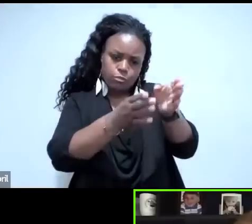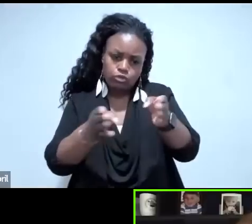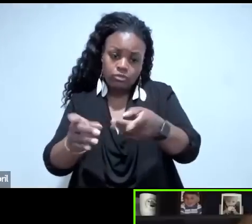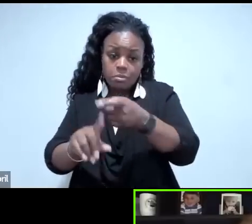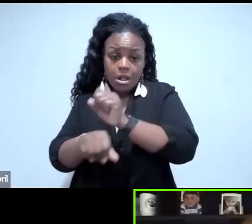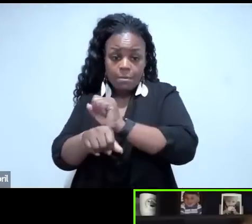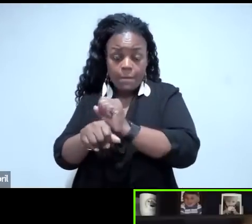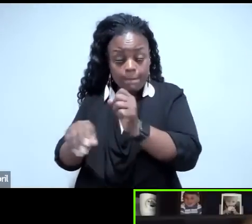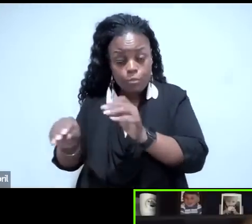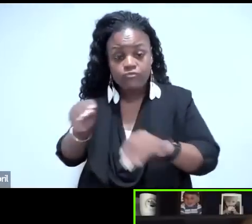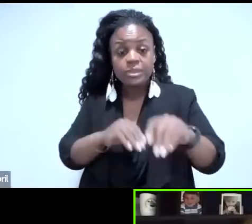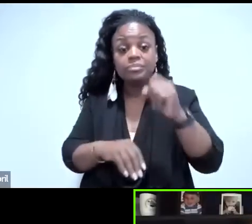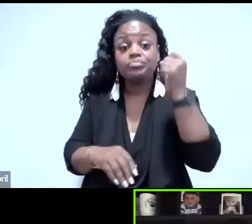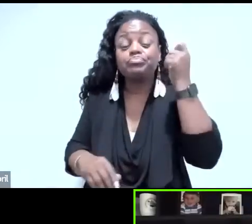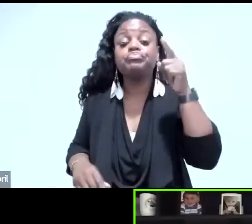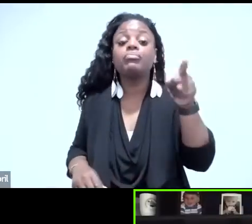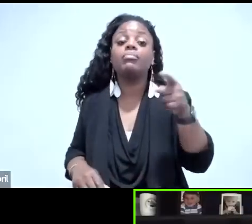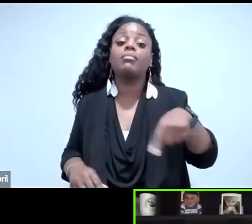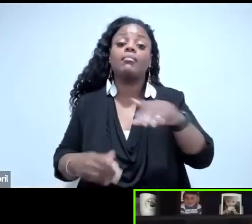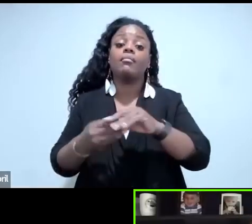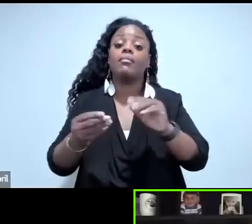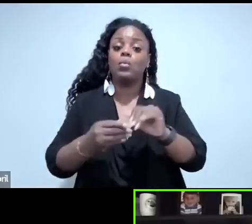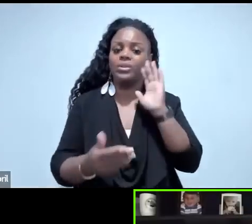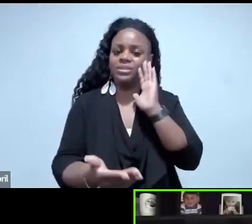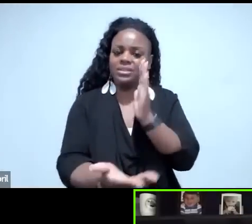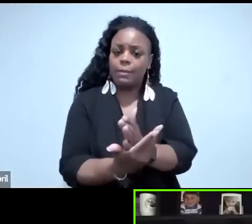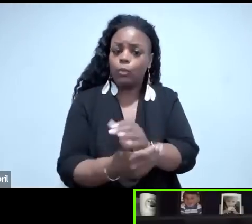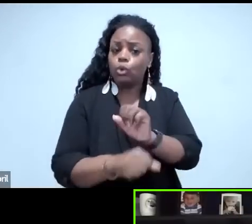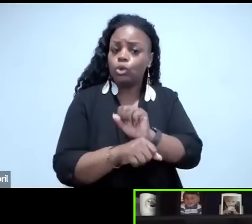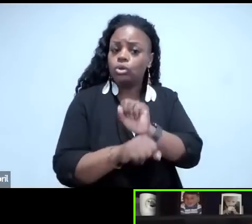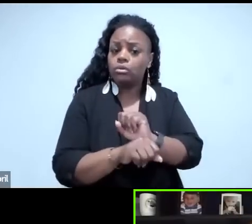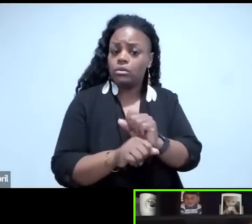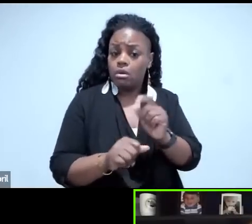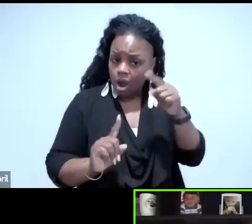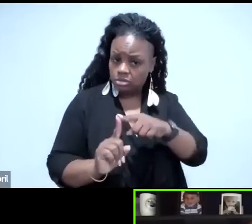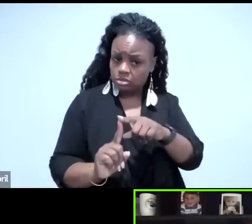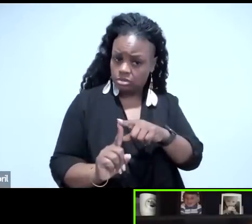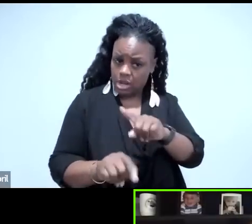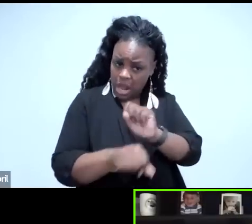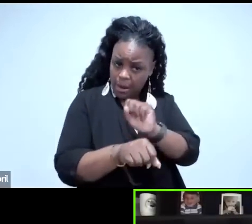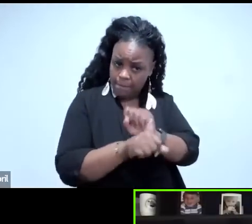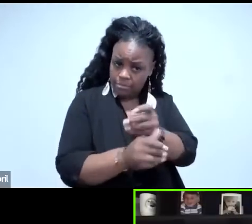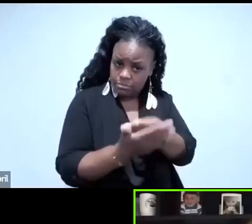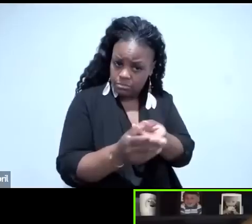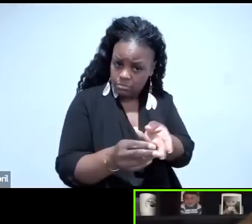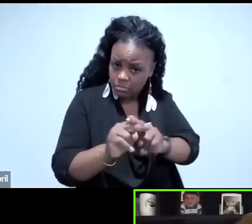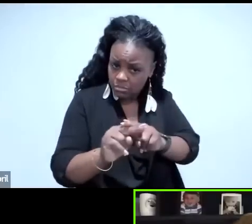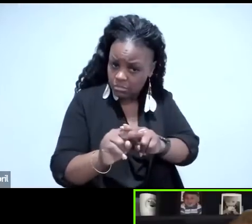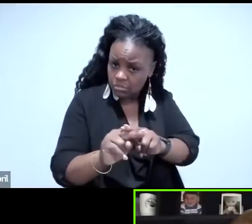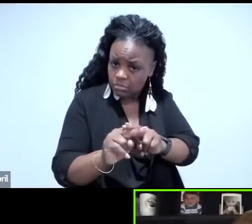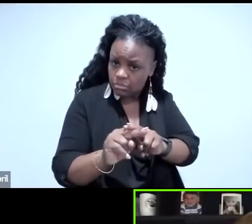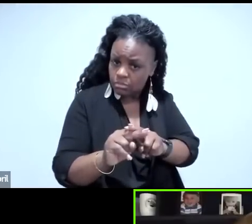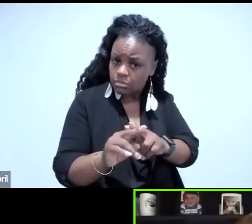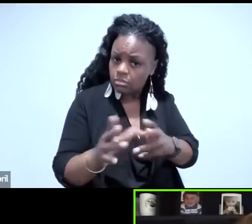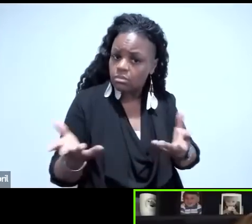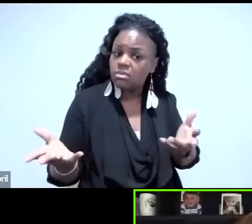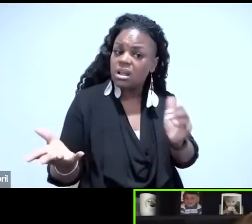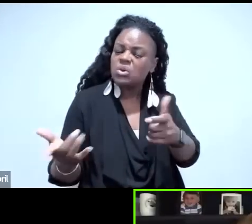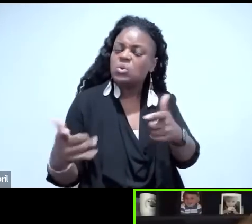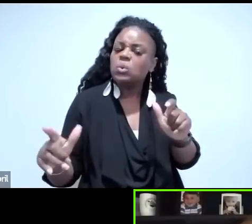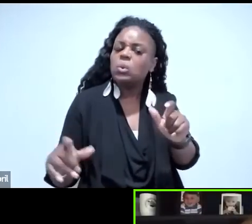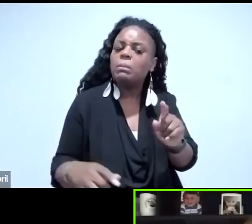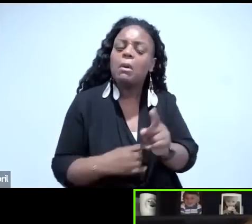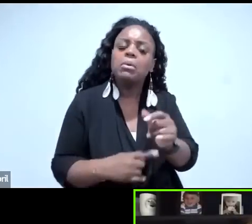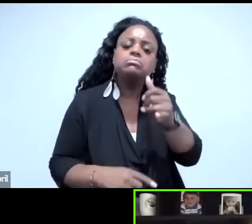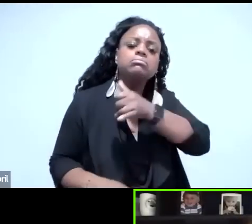we have today are enforced. That was a huge moment, and it was in the middle of the pandemic, and we can look back on that, but we need to look for those